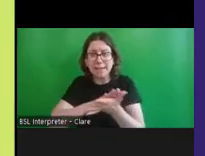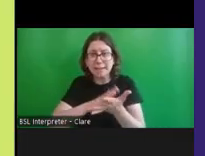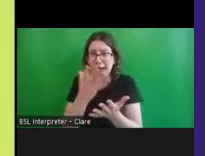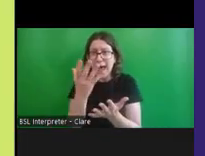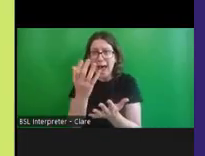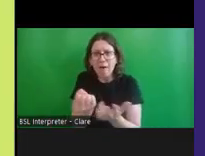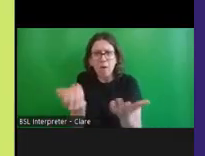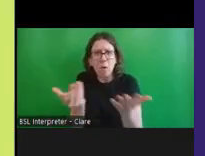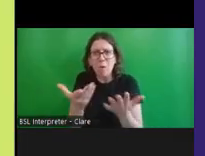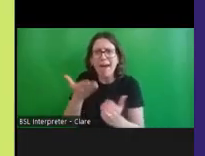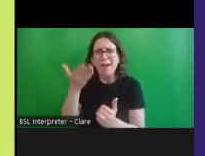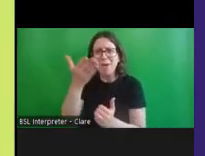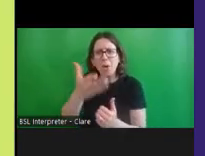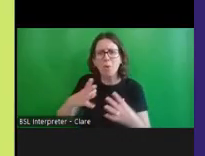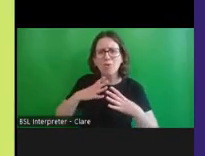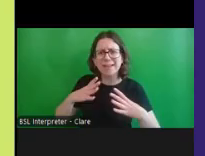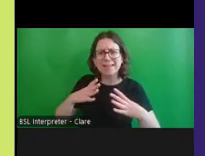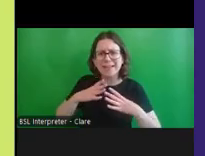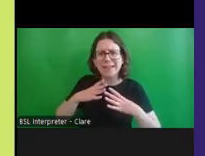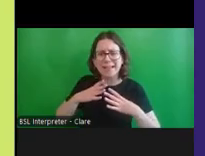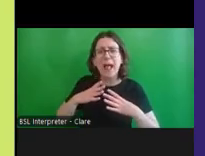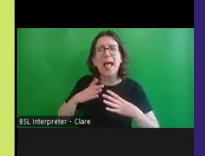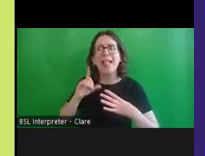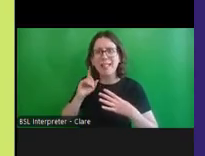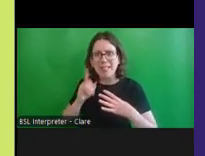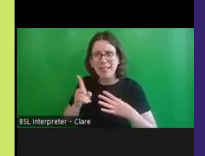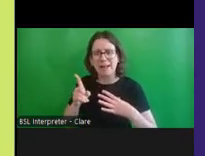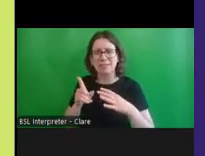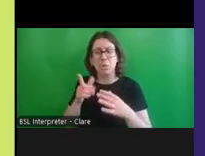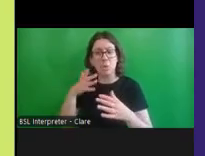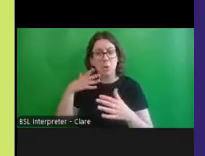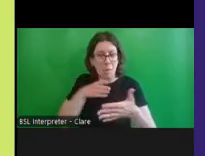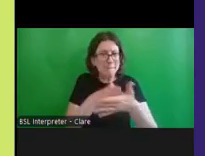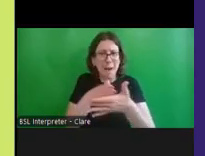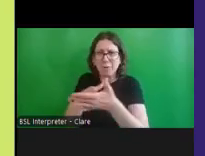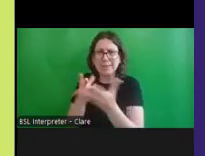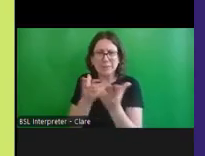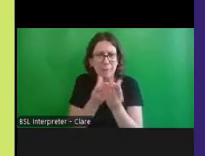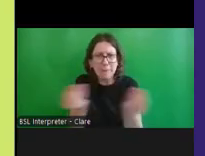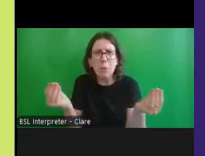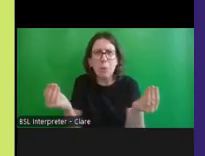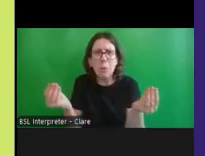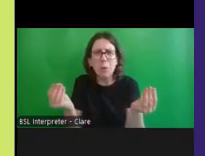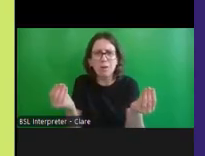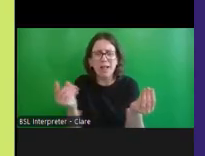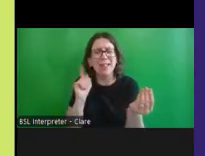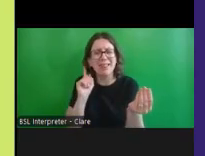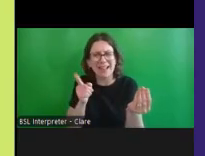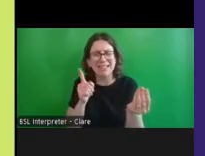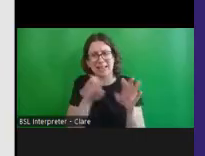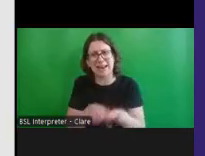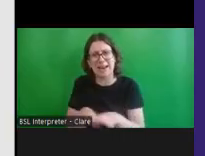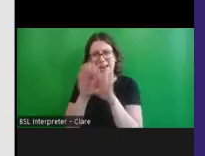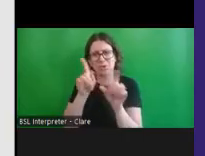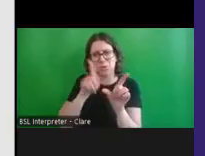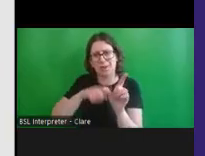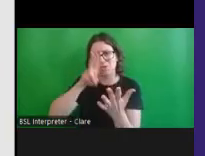barrier is what the National Year of Reading is all about. And we know what is needed to address that change. Next